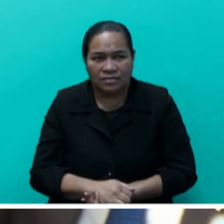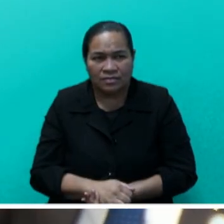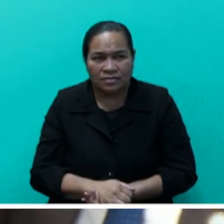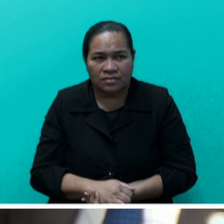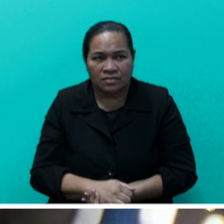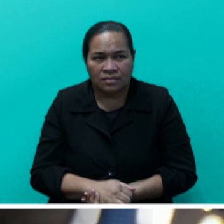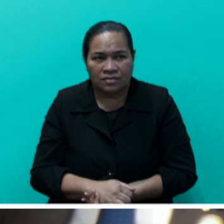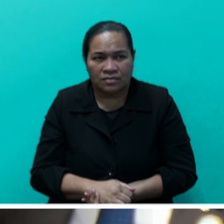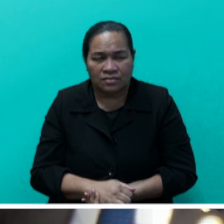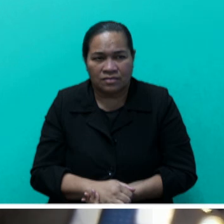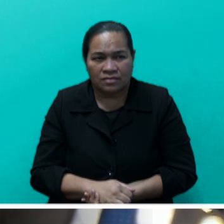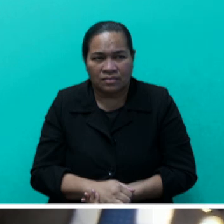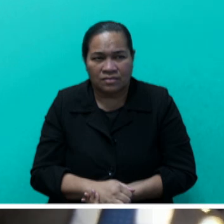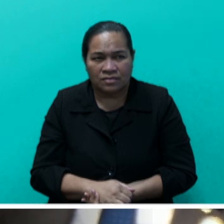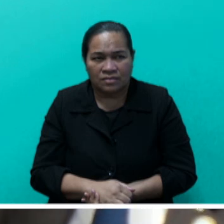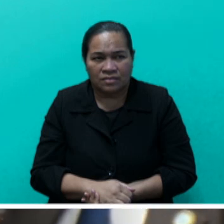Personal explanation.